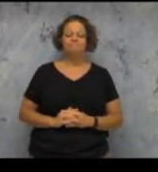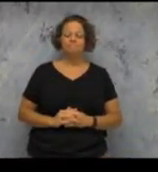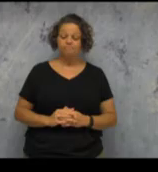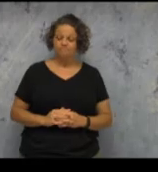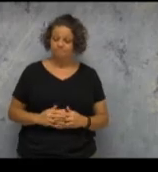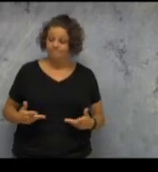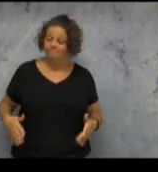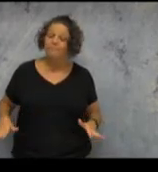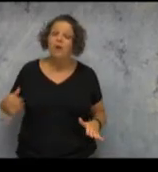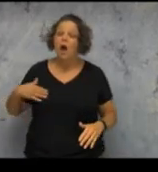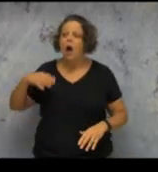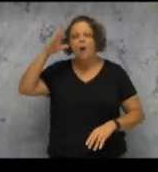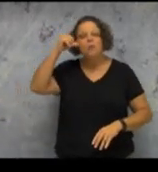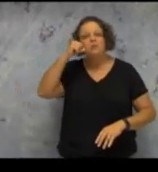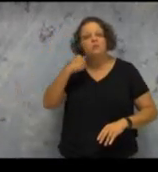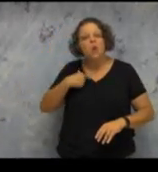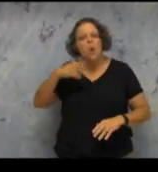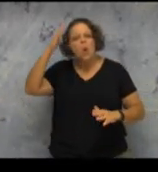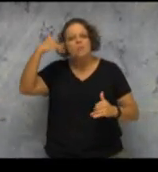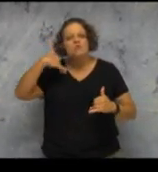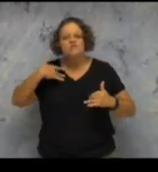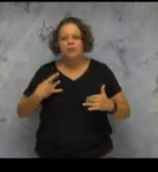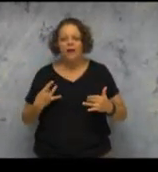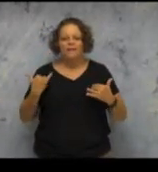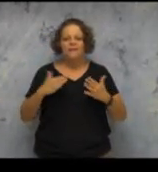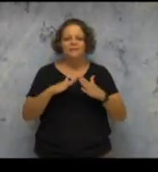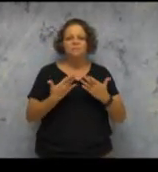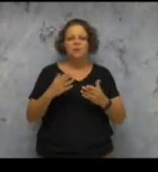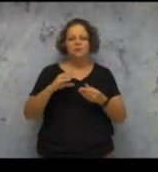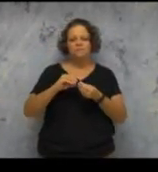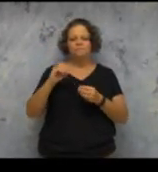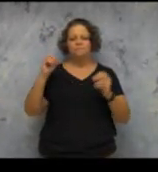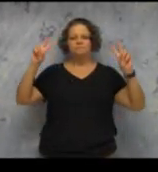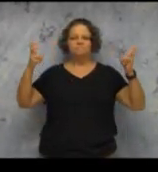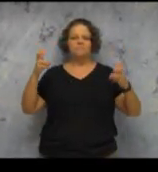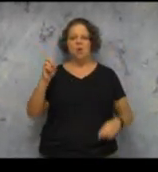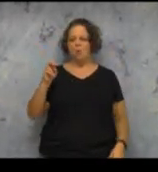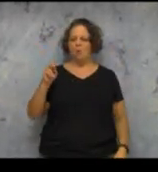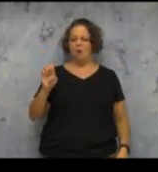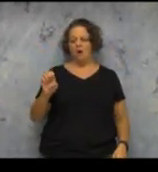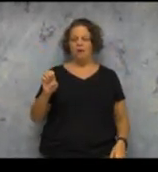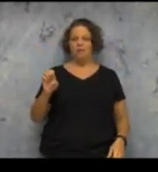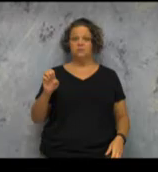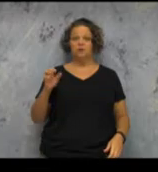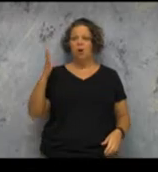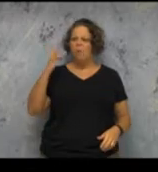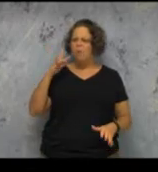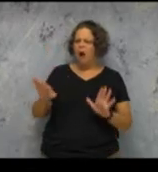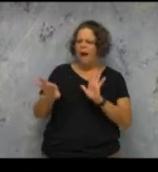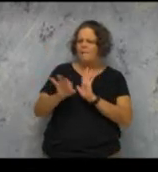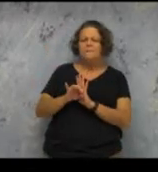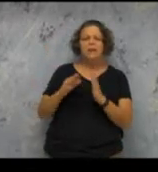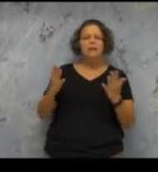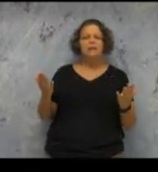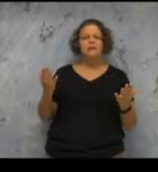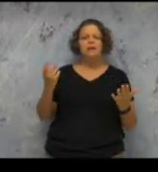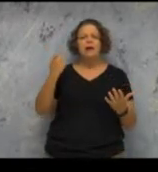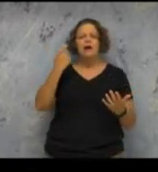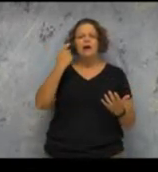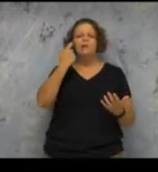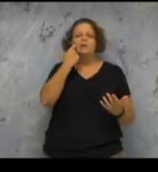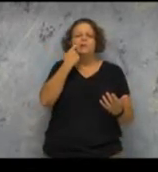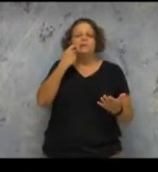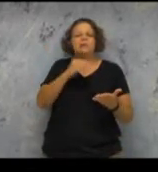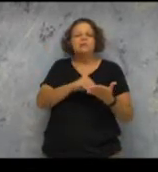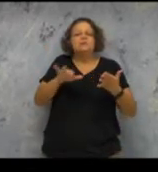Boys and girls, I hope you like this book one as much as I do. One of the reasons I picked this book is because our students just